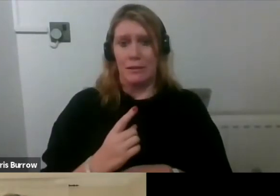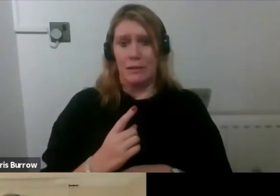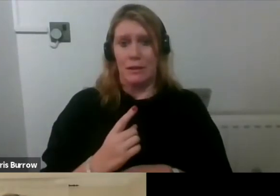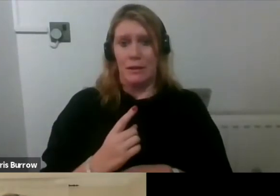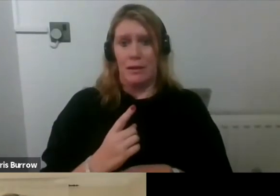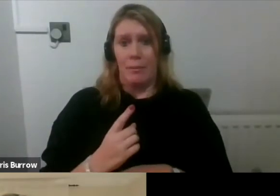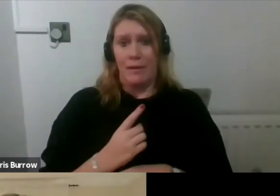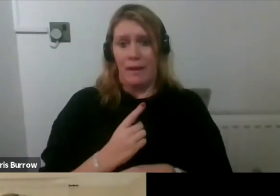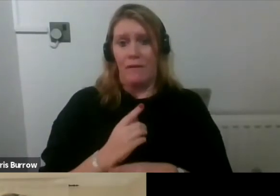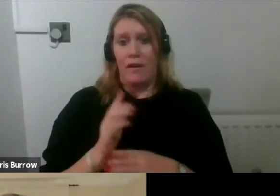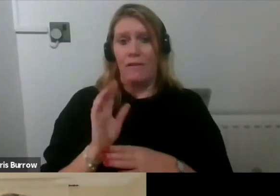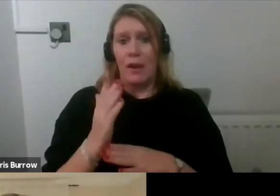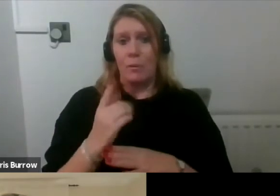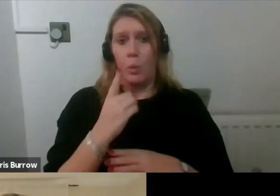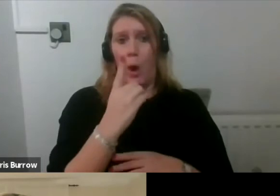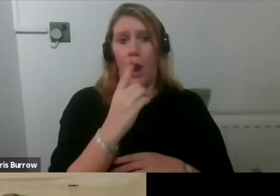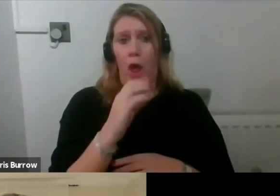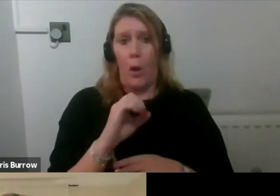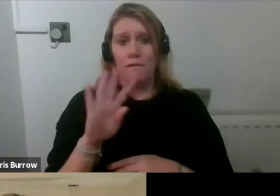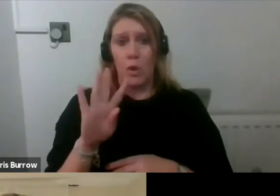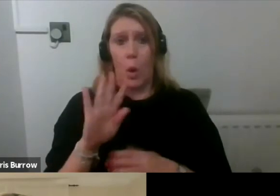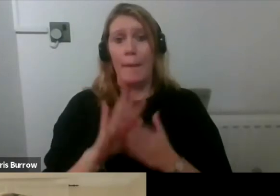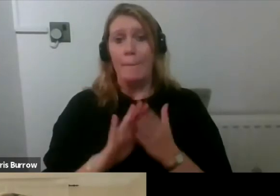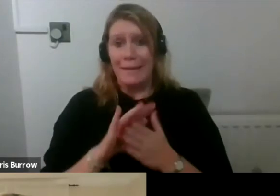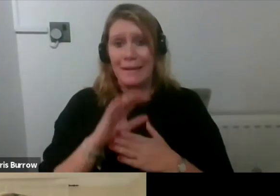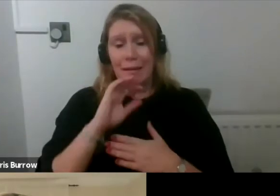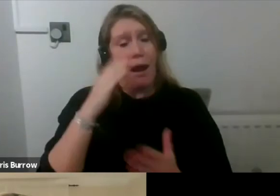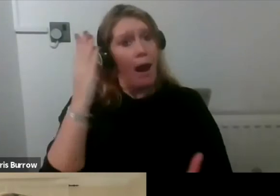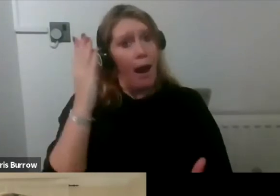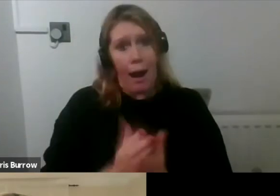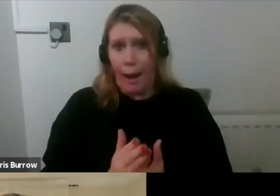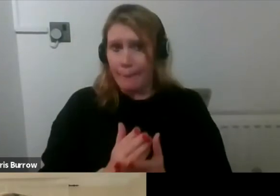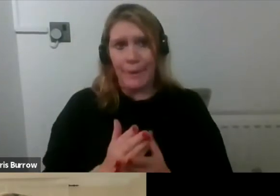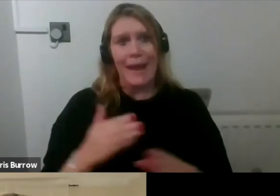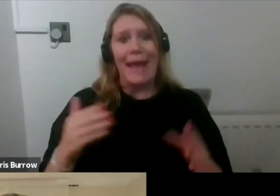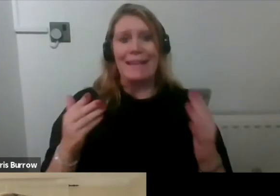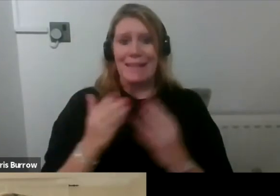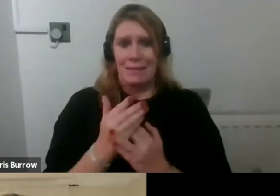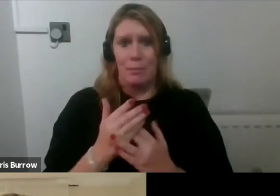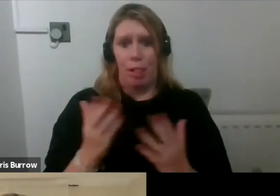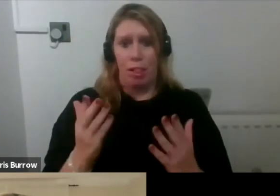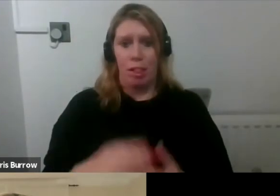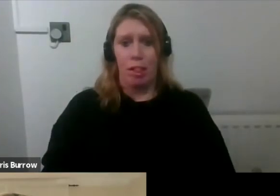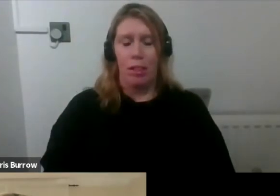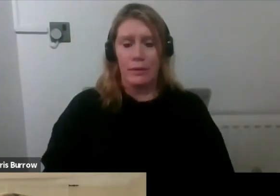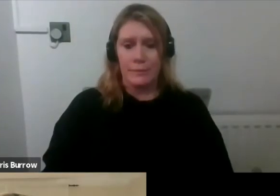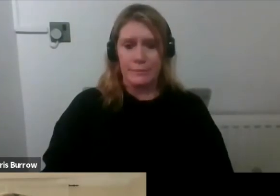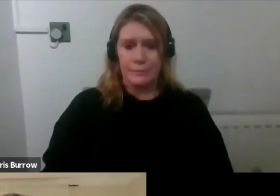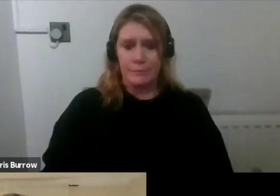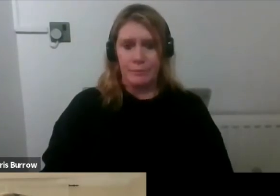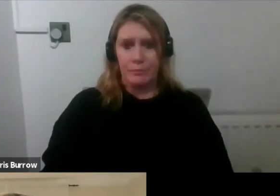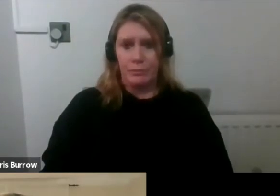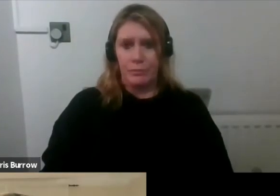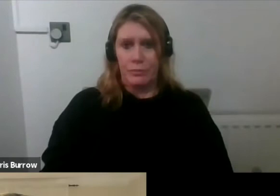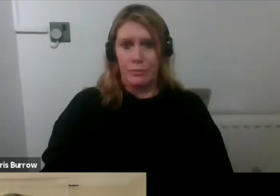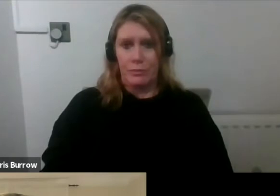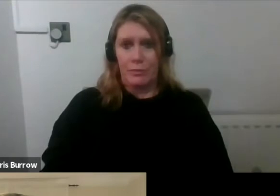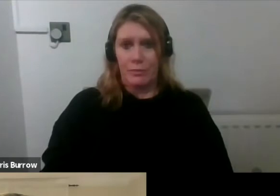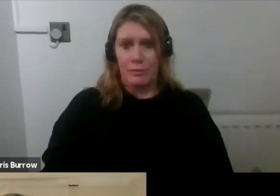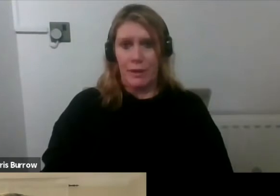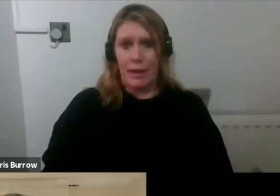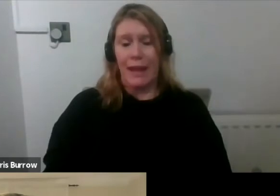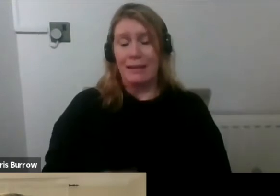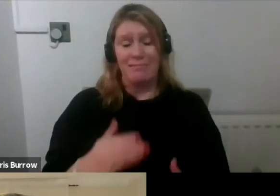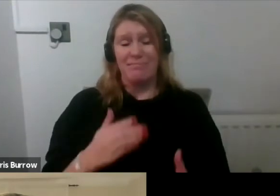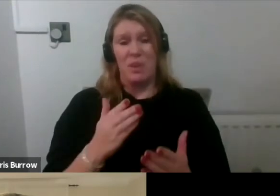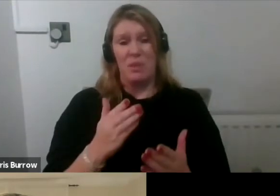104, it's going to be accessible, but very often it doesn't even seem to be a funding thing. I mean, I